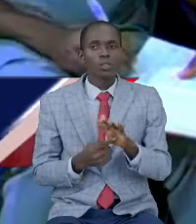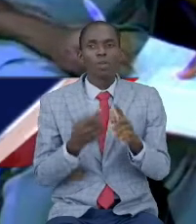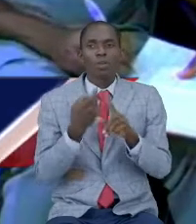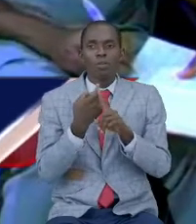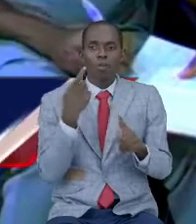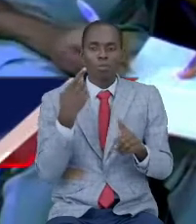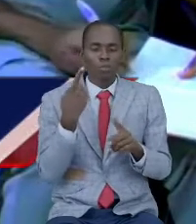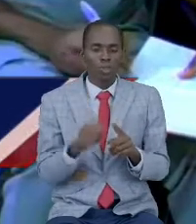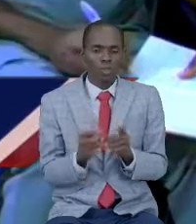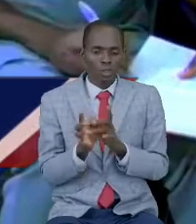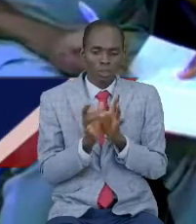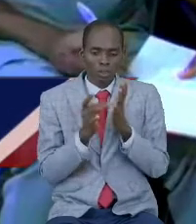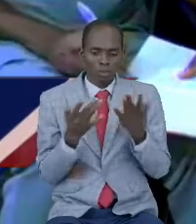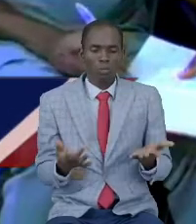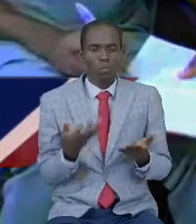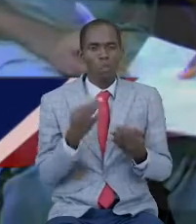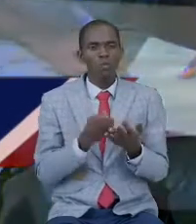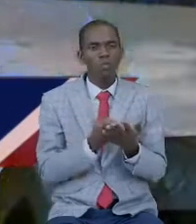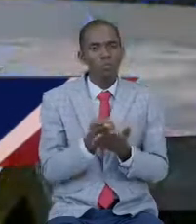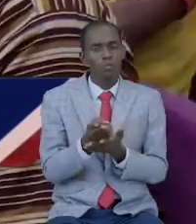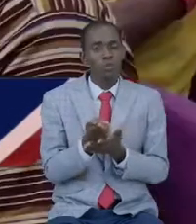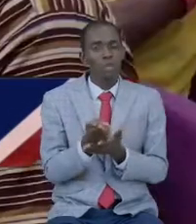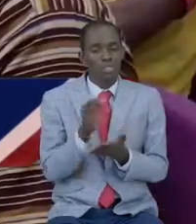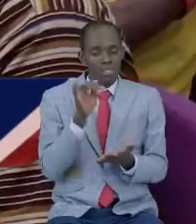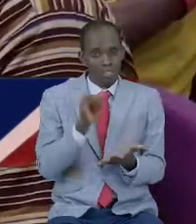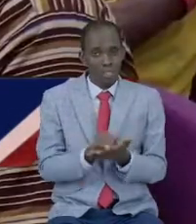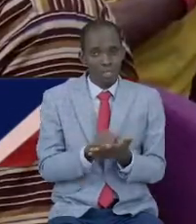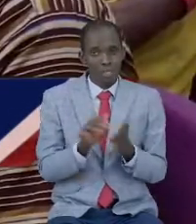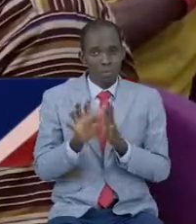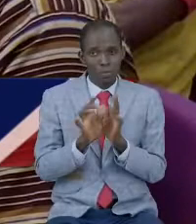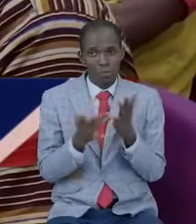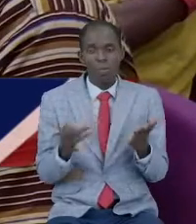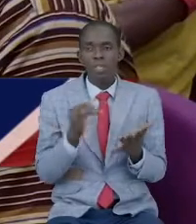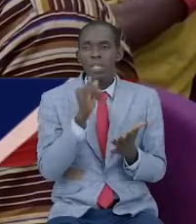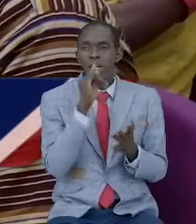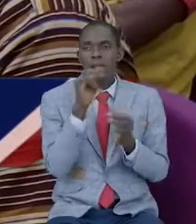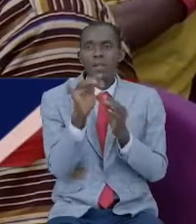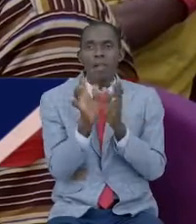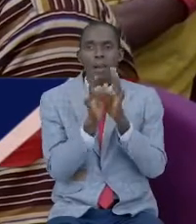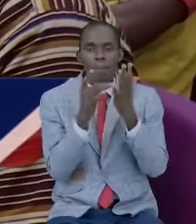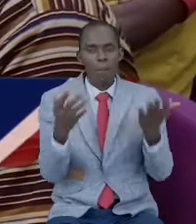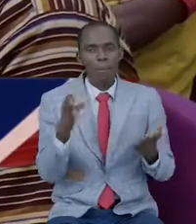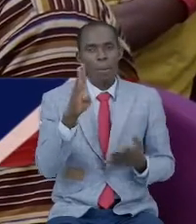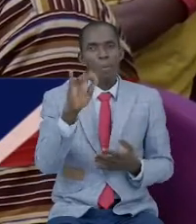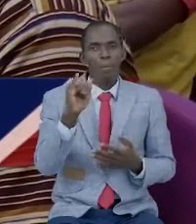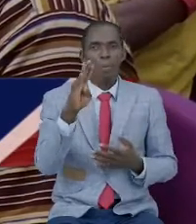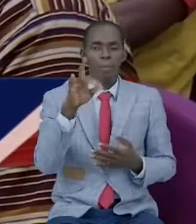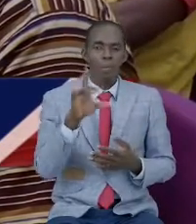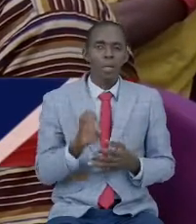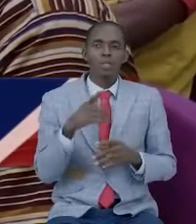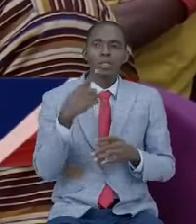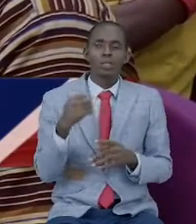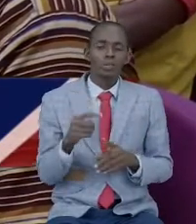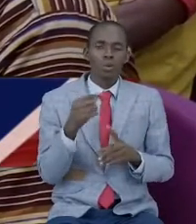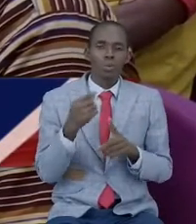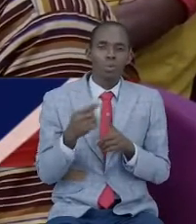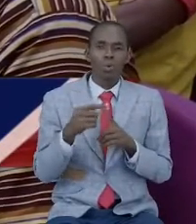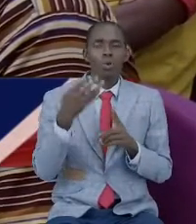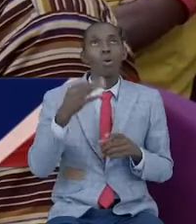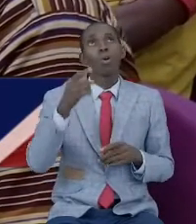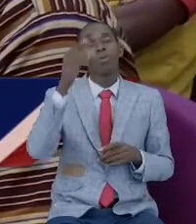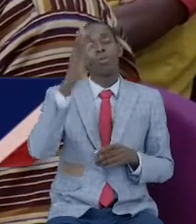That Bible you hold in your hand, that word of God is referred to as the